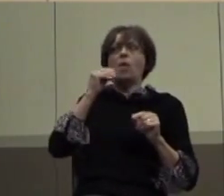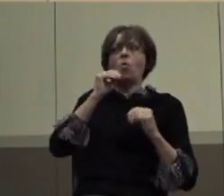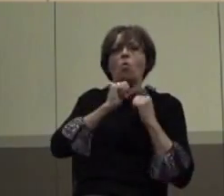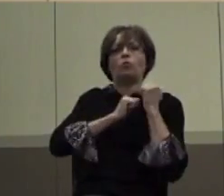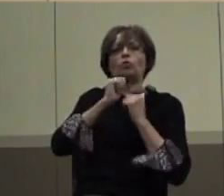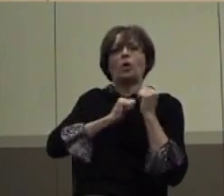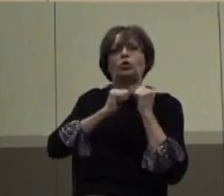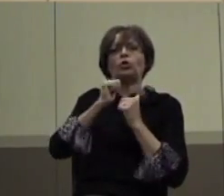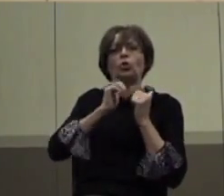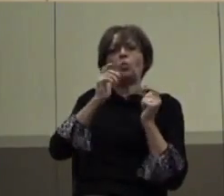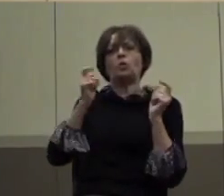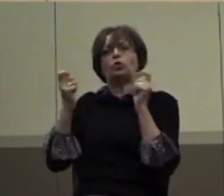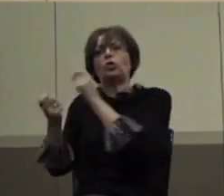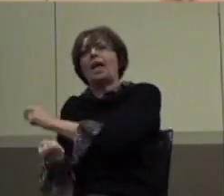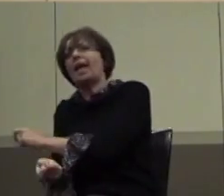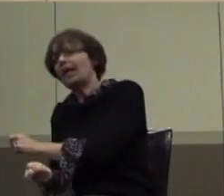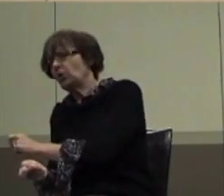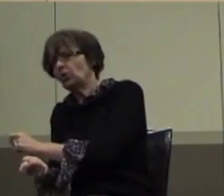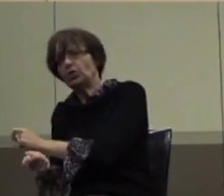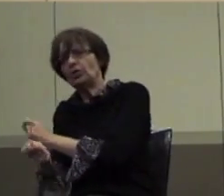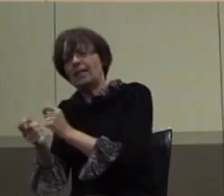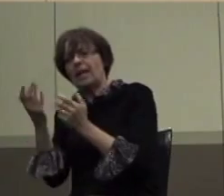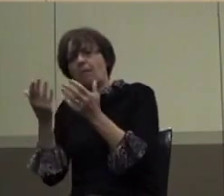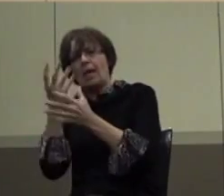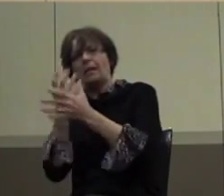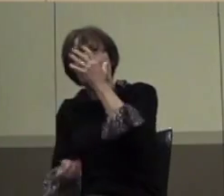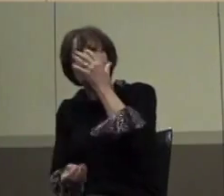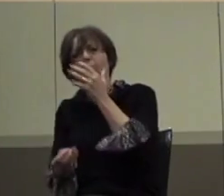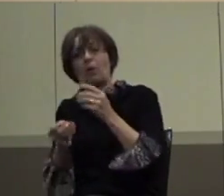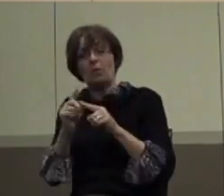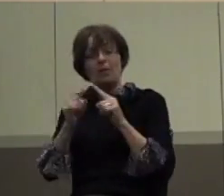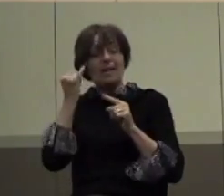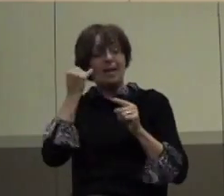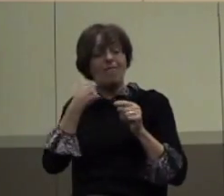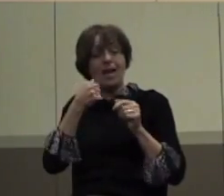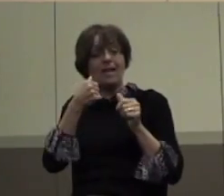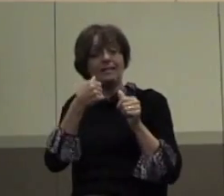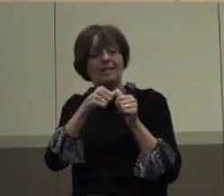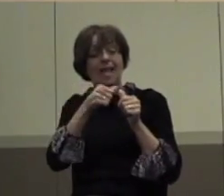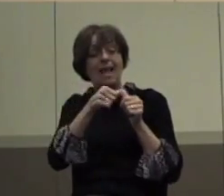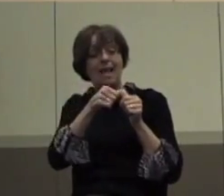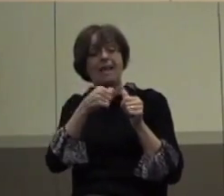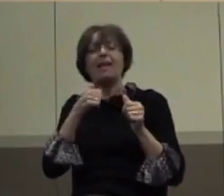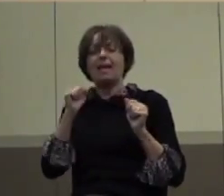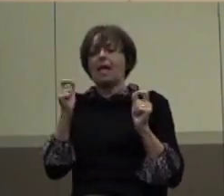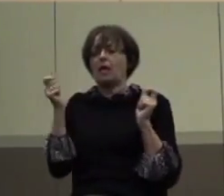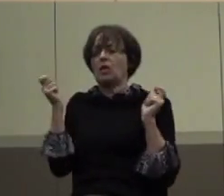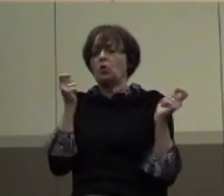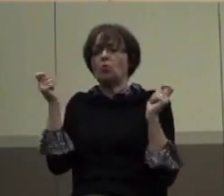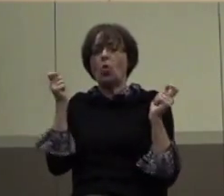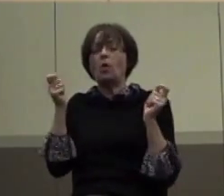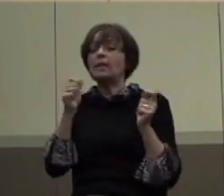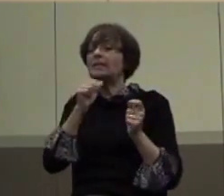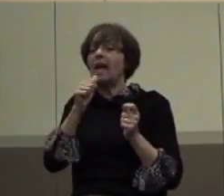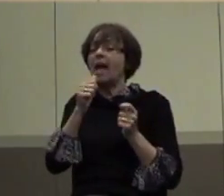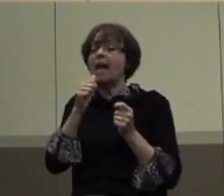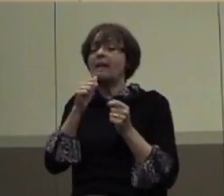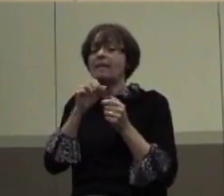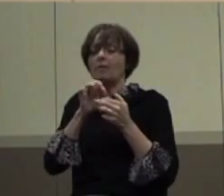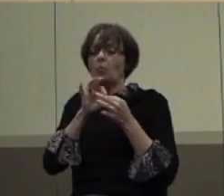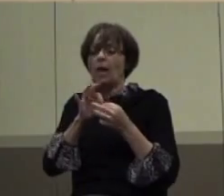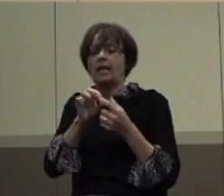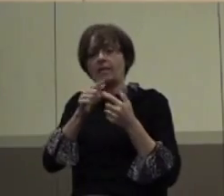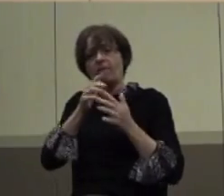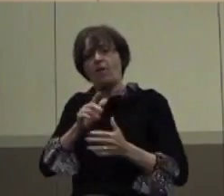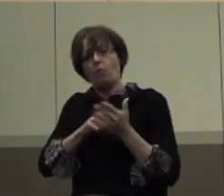to change and it may disappear, but if I stay, I can control it. And so it's not out of fear of what goes on at school, it's fear